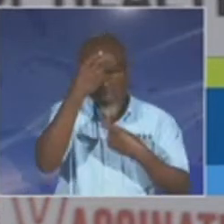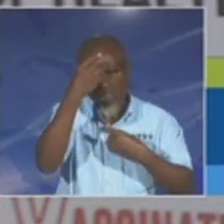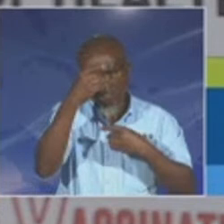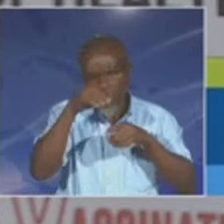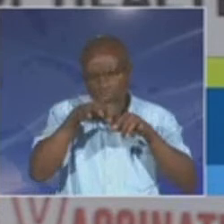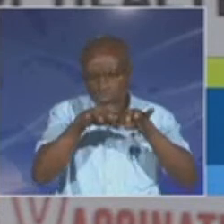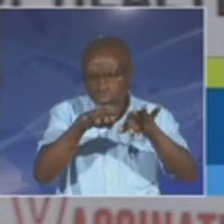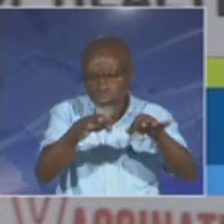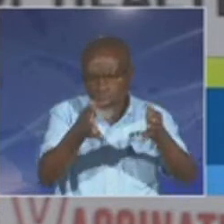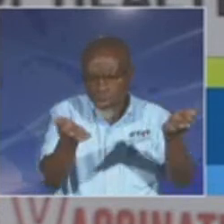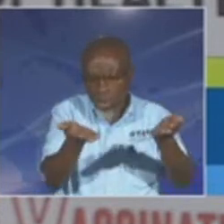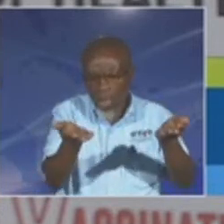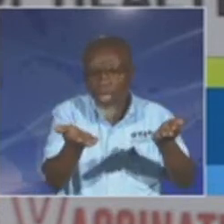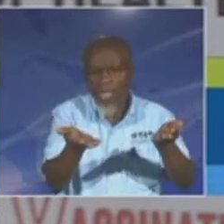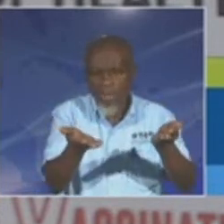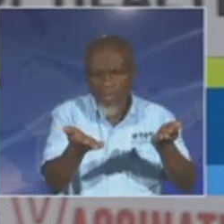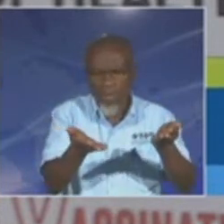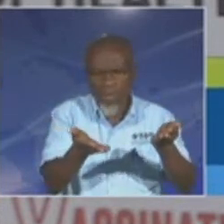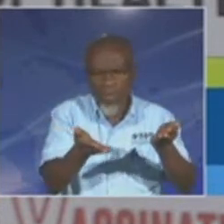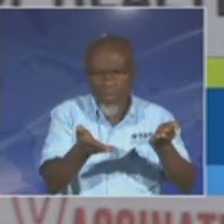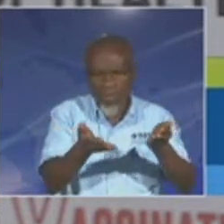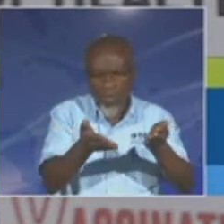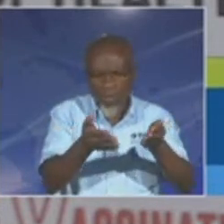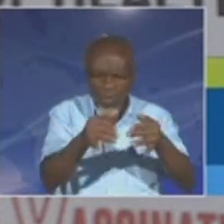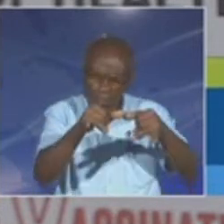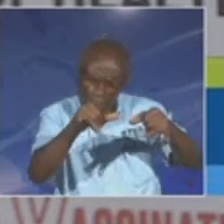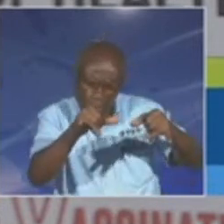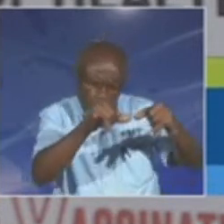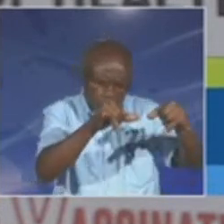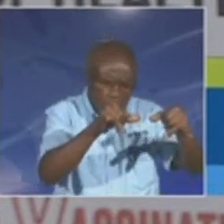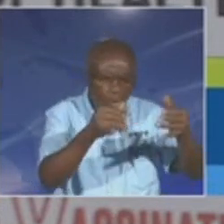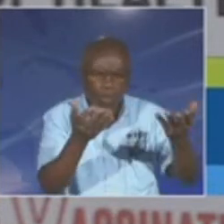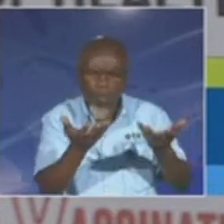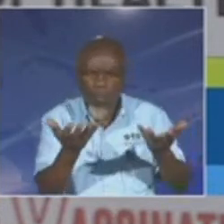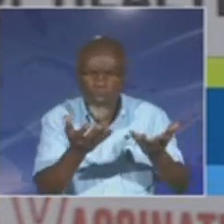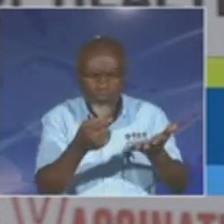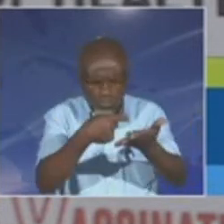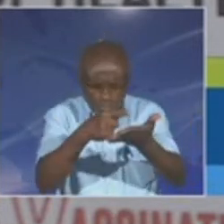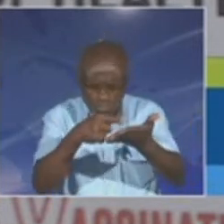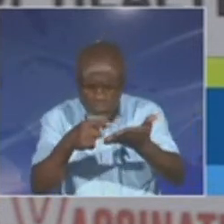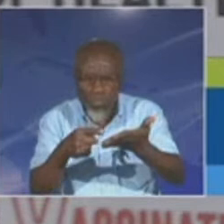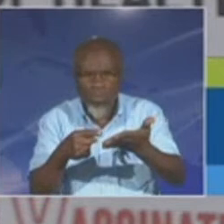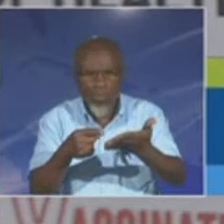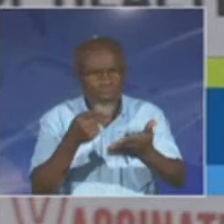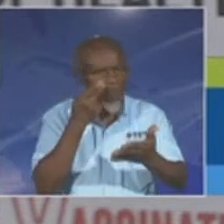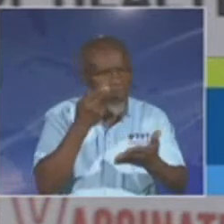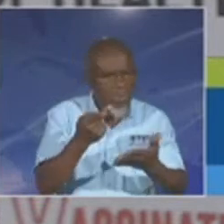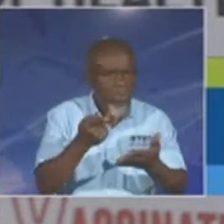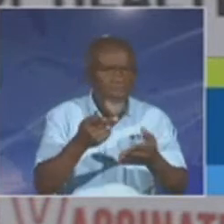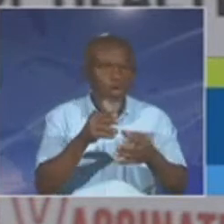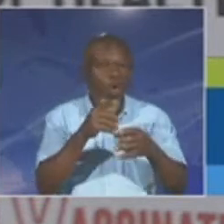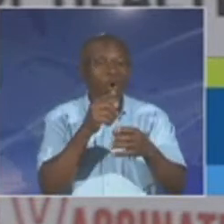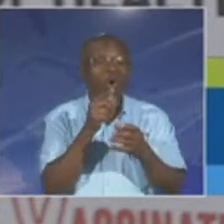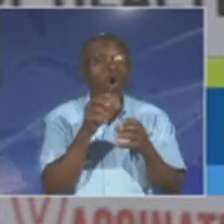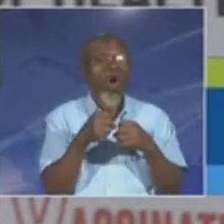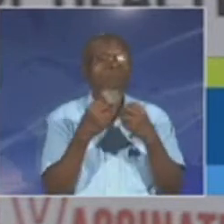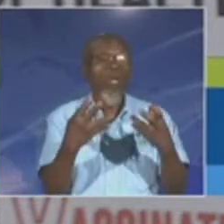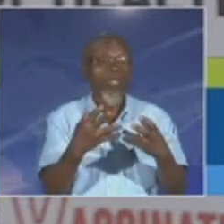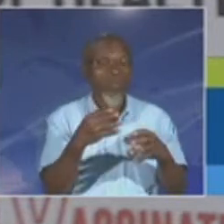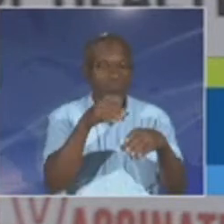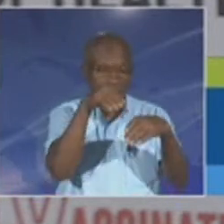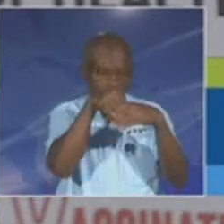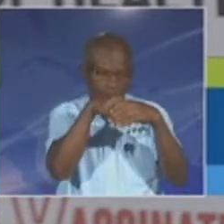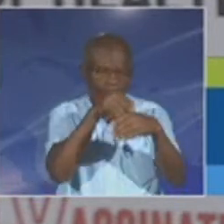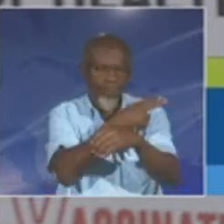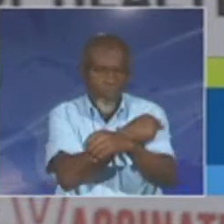CMO rightly said, one of the key yardsticks would be the hospitalization rates and the fatality rates, because those show us what's really